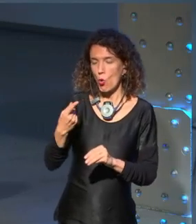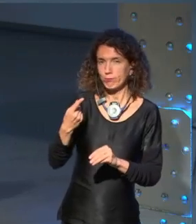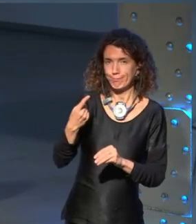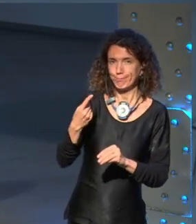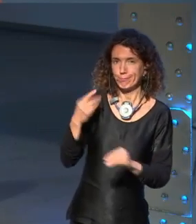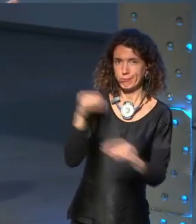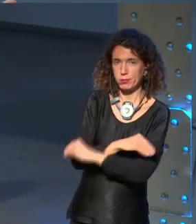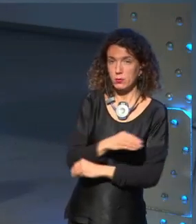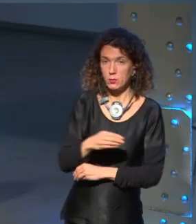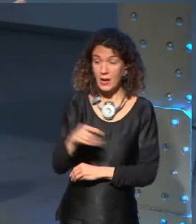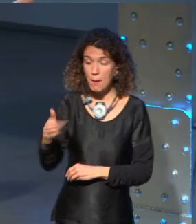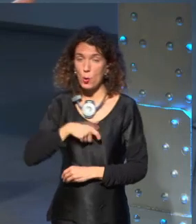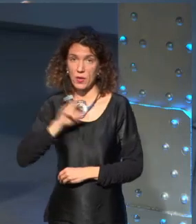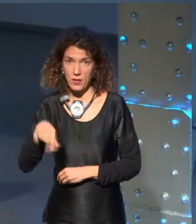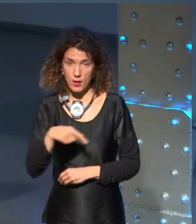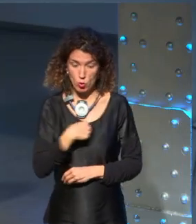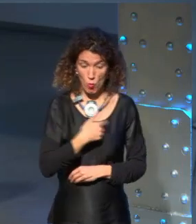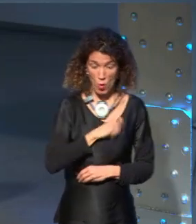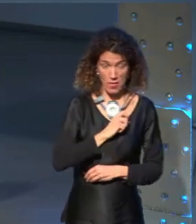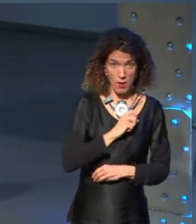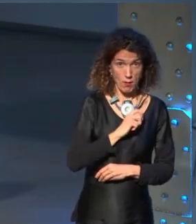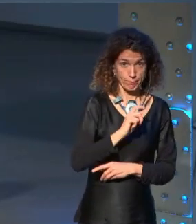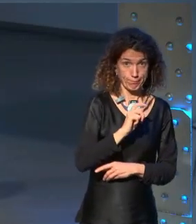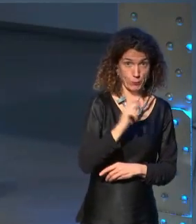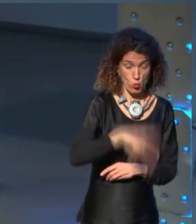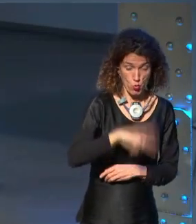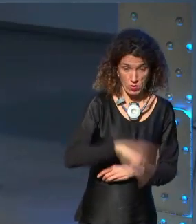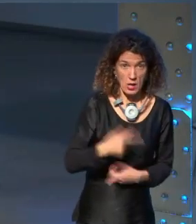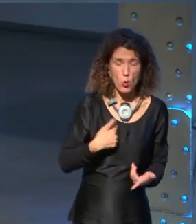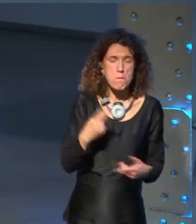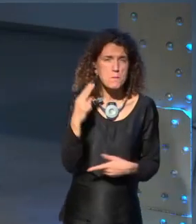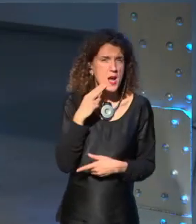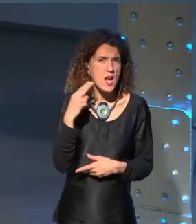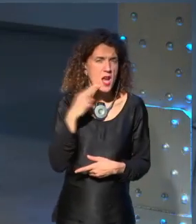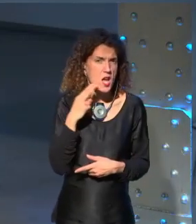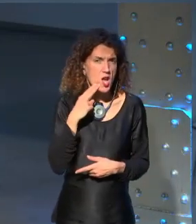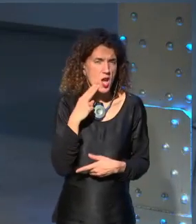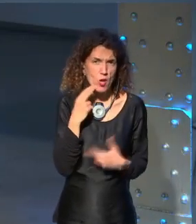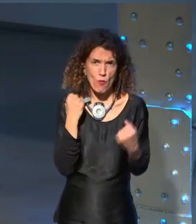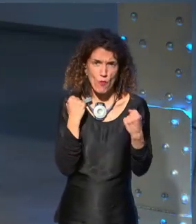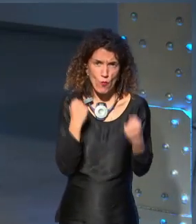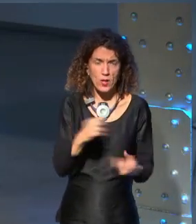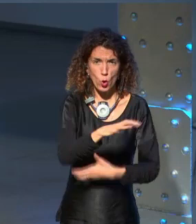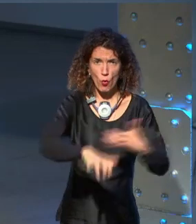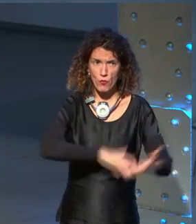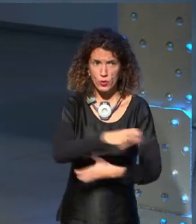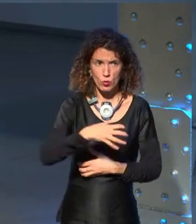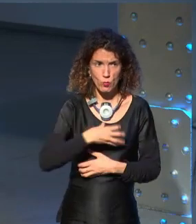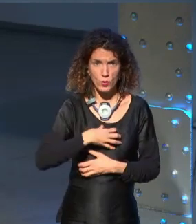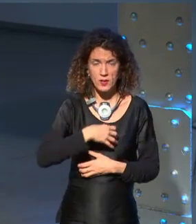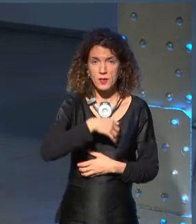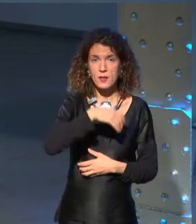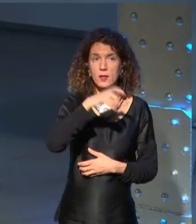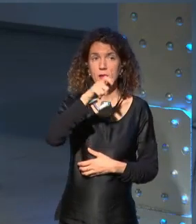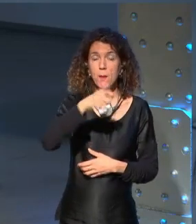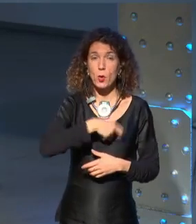officer. I'm terrified of conflict, and people don't call the cops to tell them everything's fine,